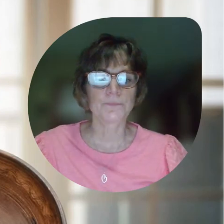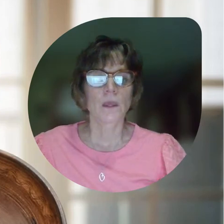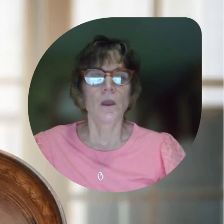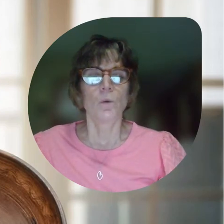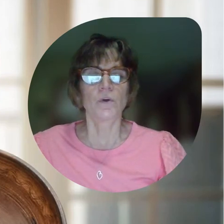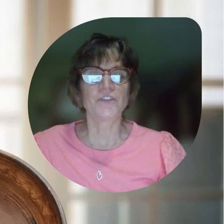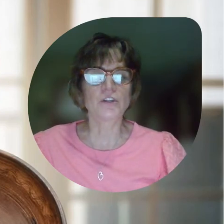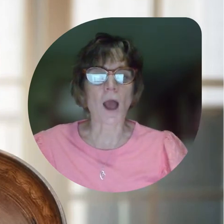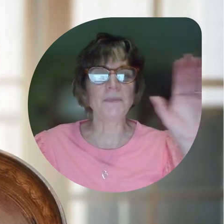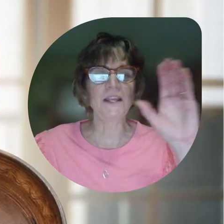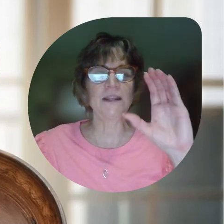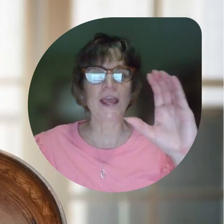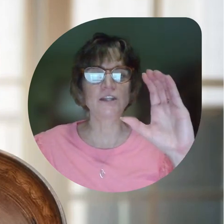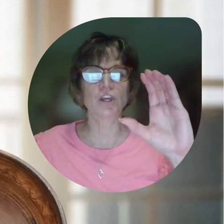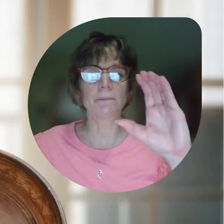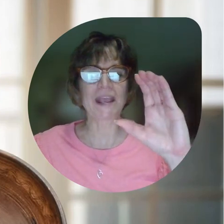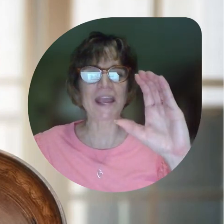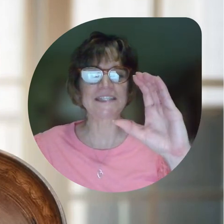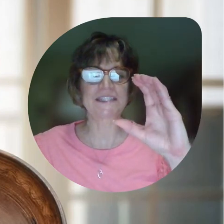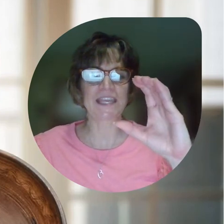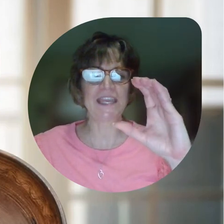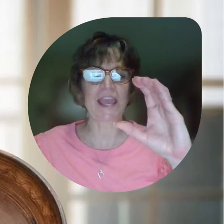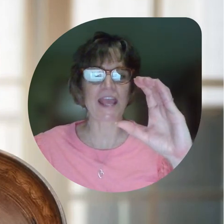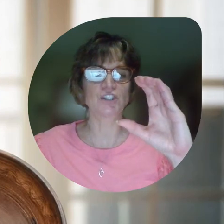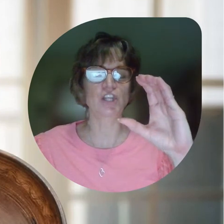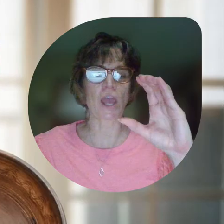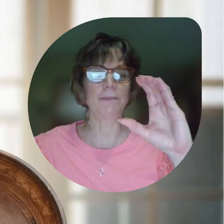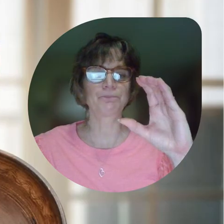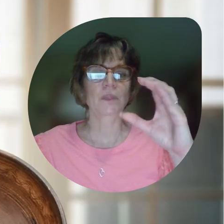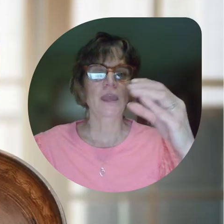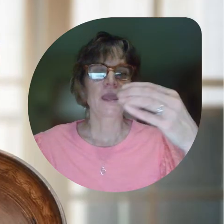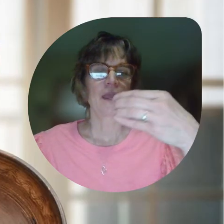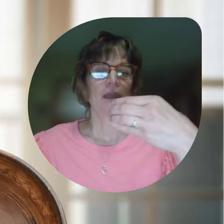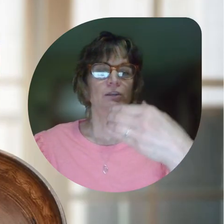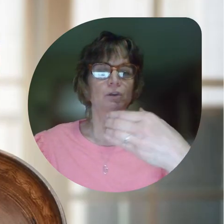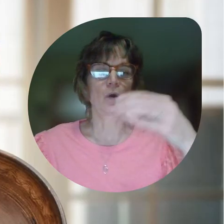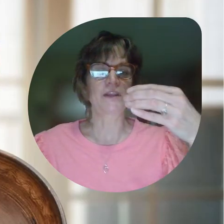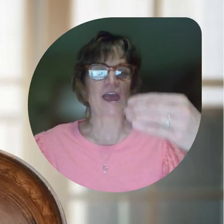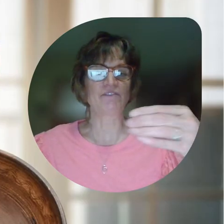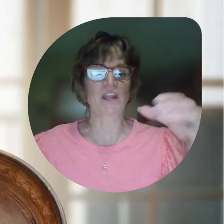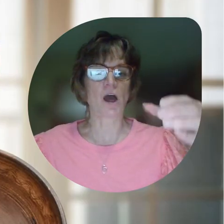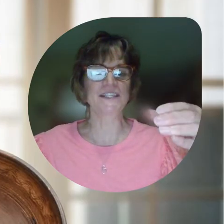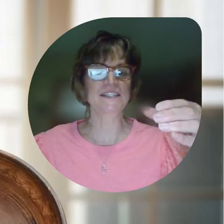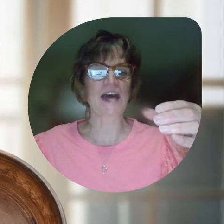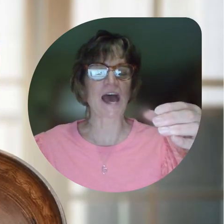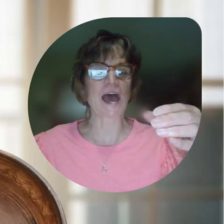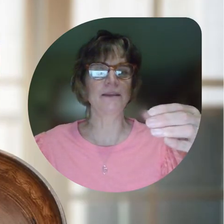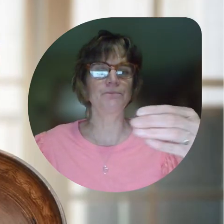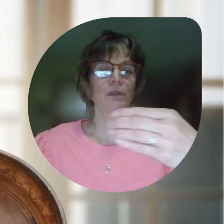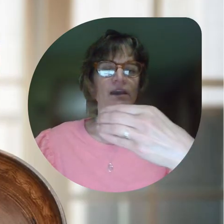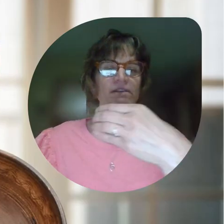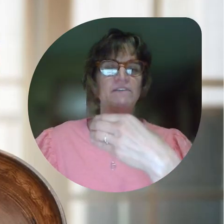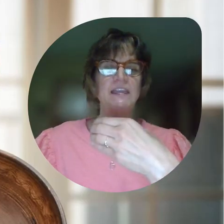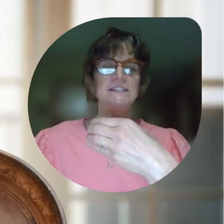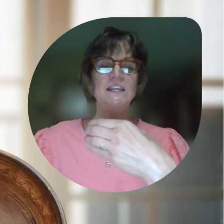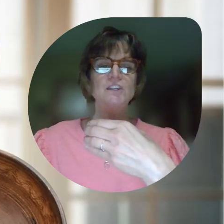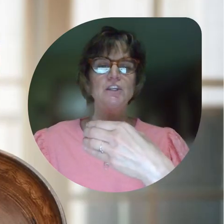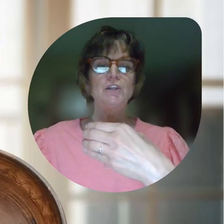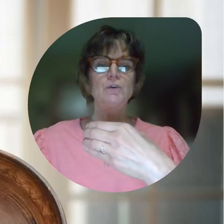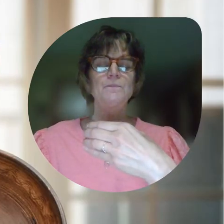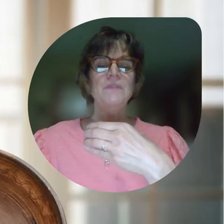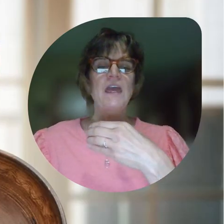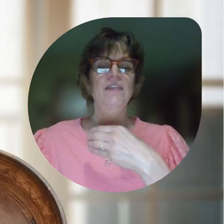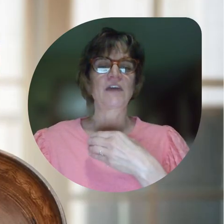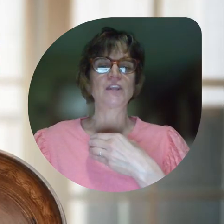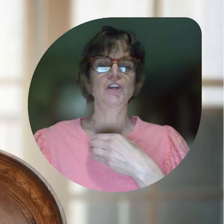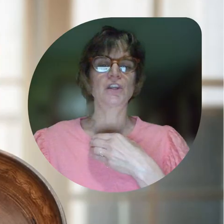Hungry. With your dominant hand, you can make a C hand shape. You're going to have it on its side, facing